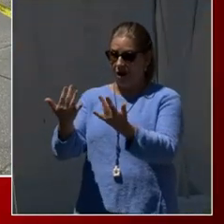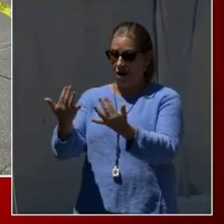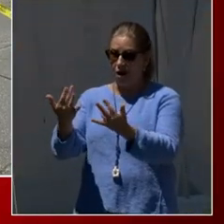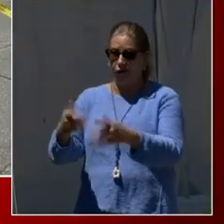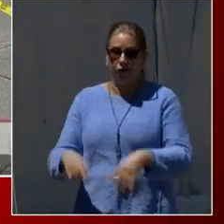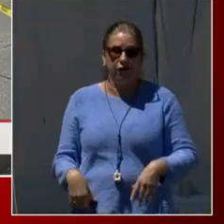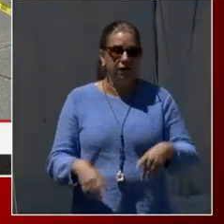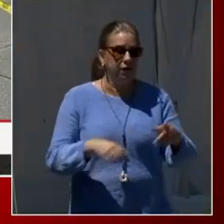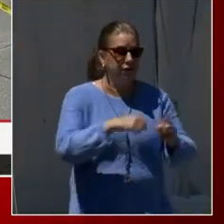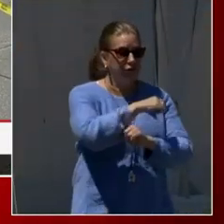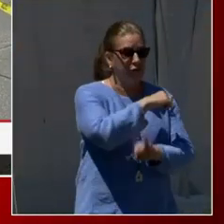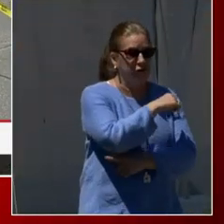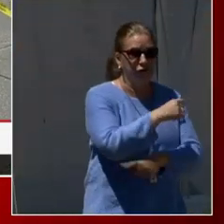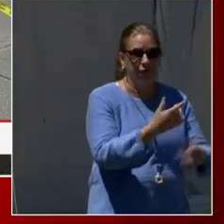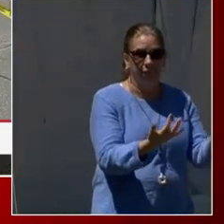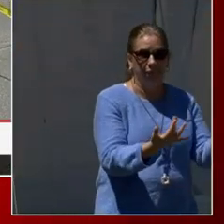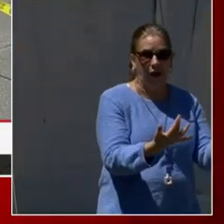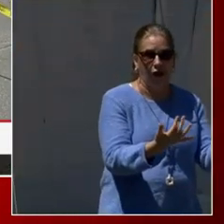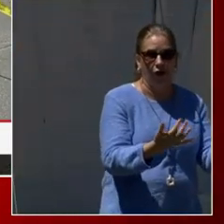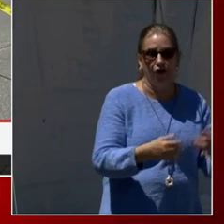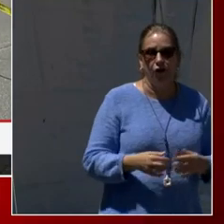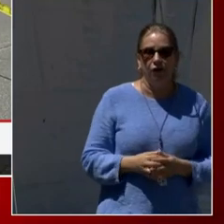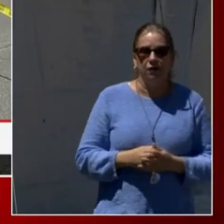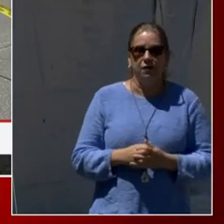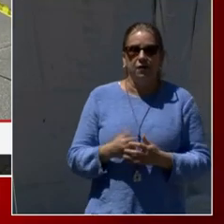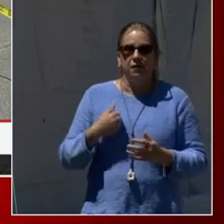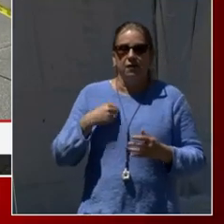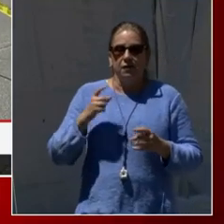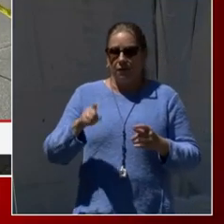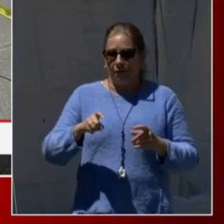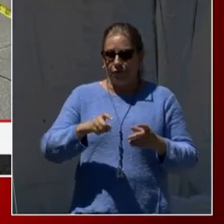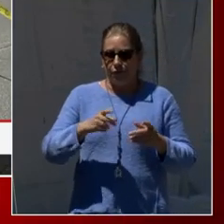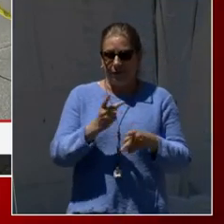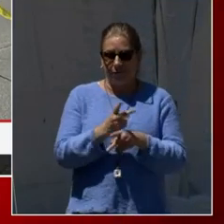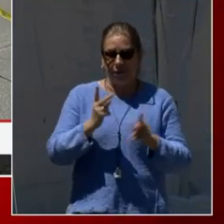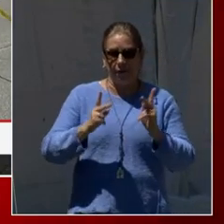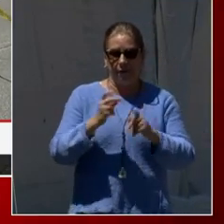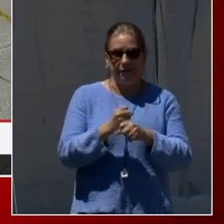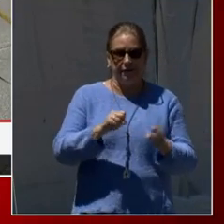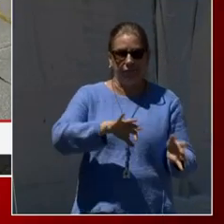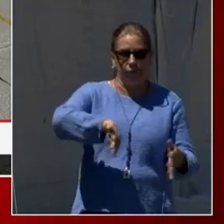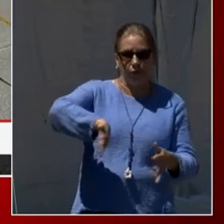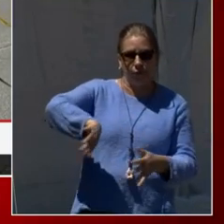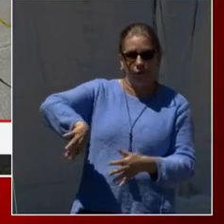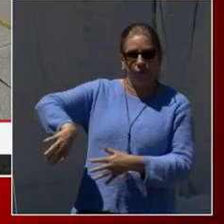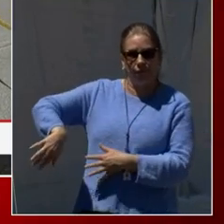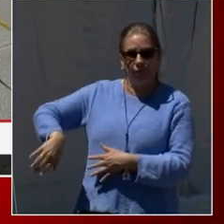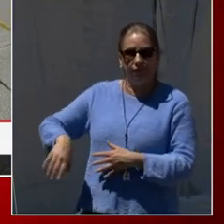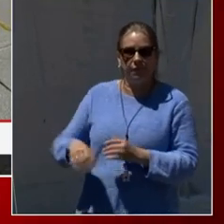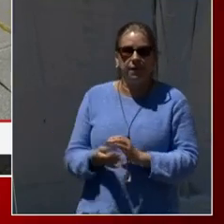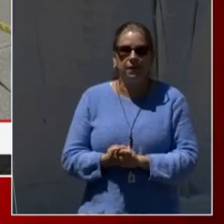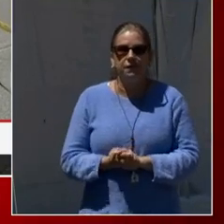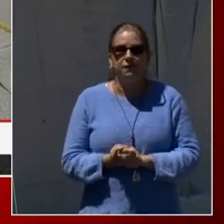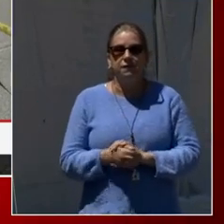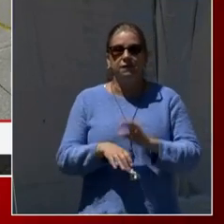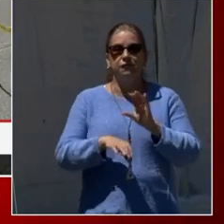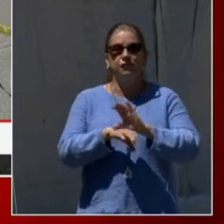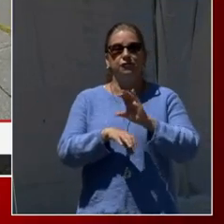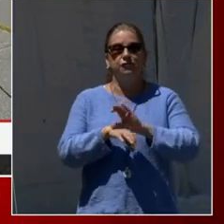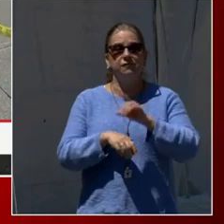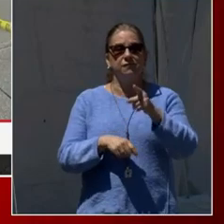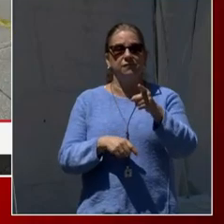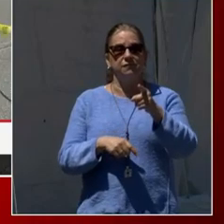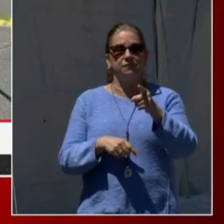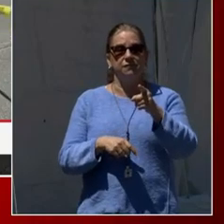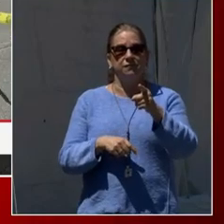there. We really, the fire for the church was down in Enclave and back behind. It took a while to get down there and see exactly what was